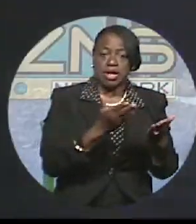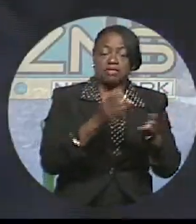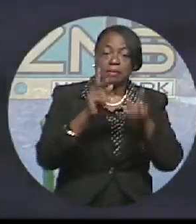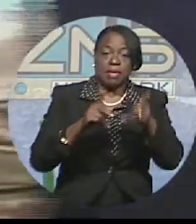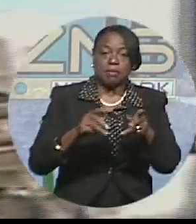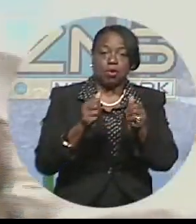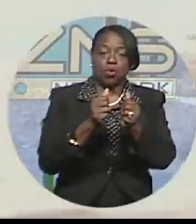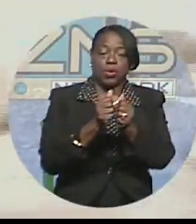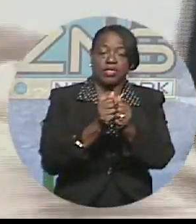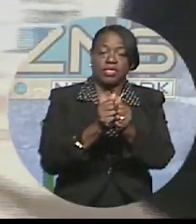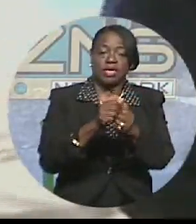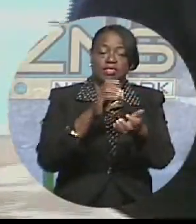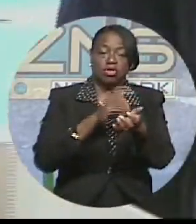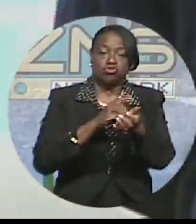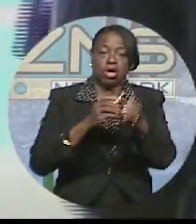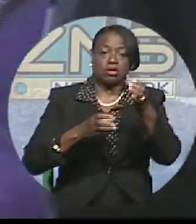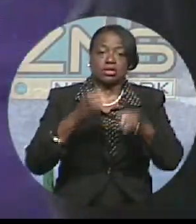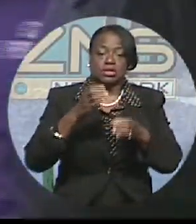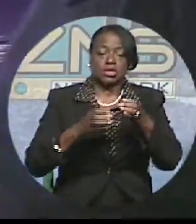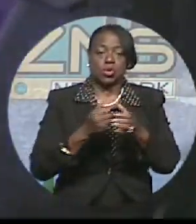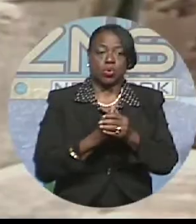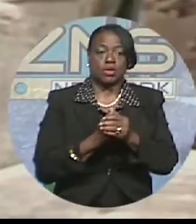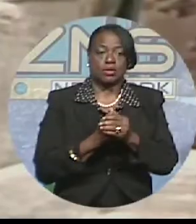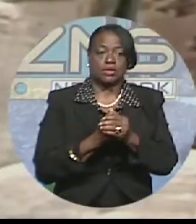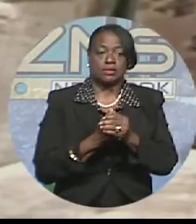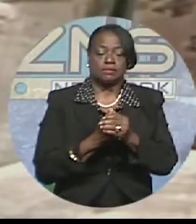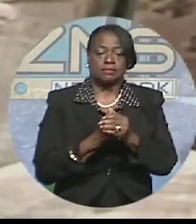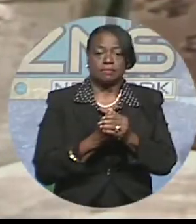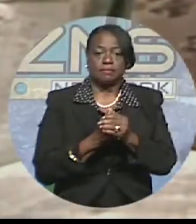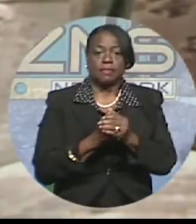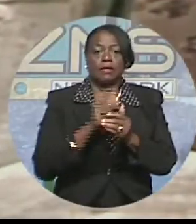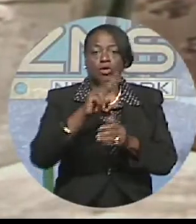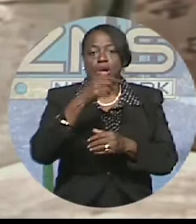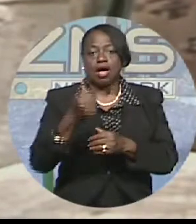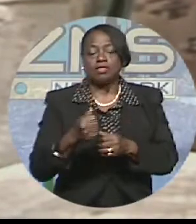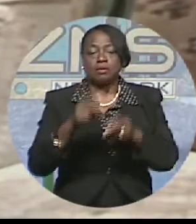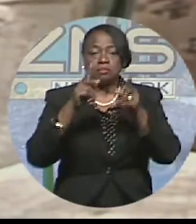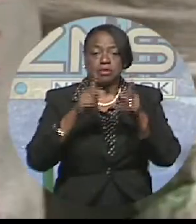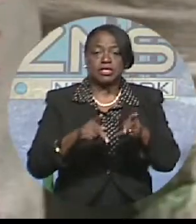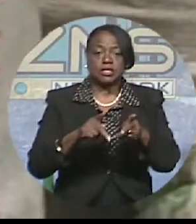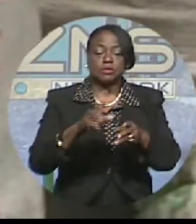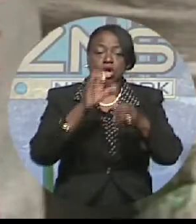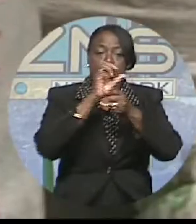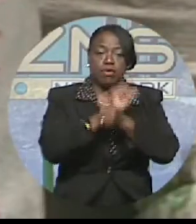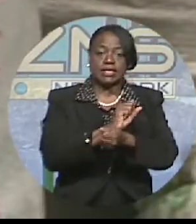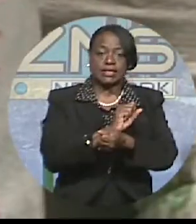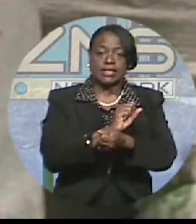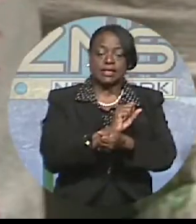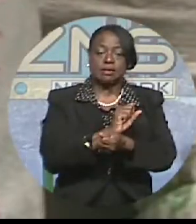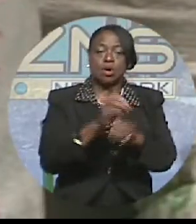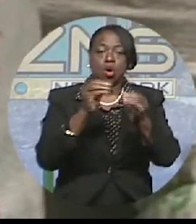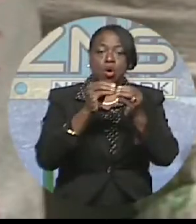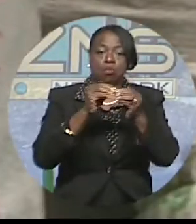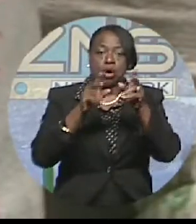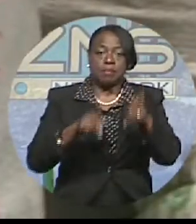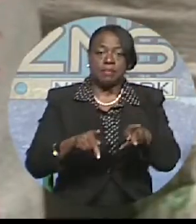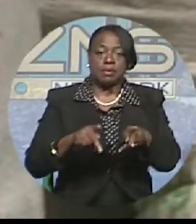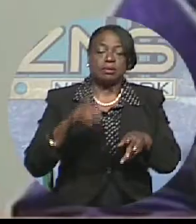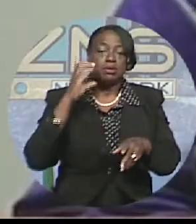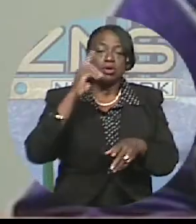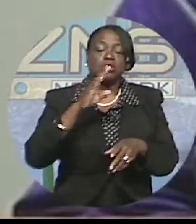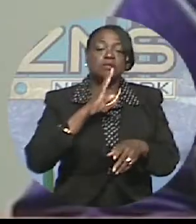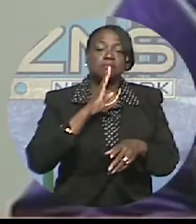A 52-year-old resident, along with two other persons, were also arrested. But could more persons be involved in this latest